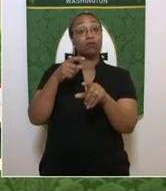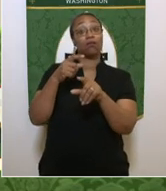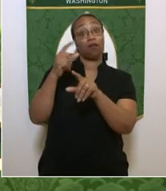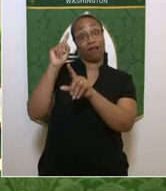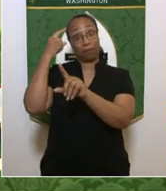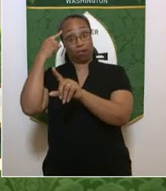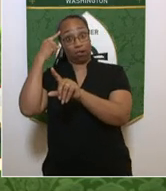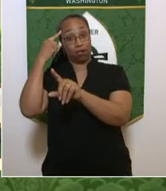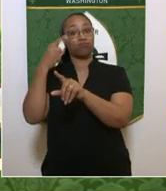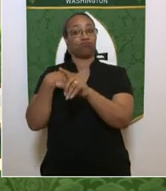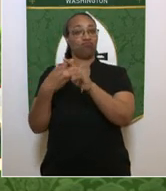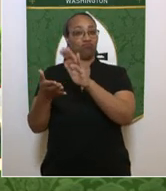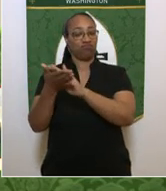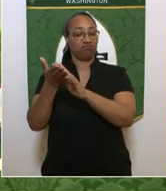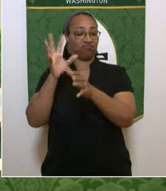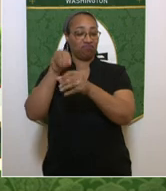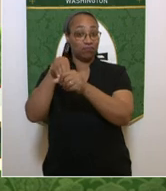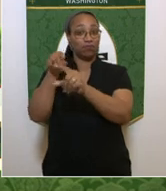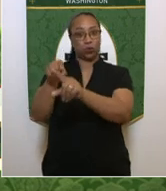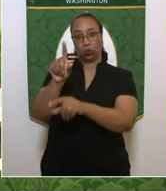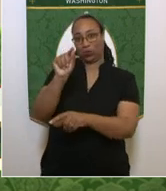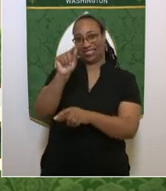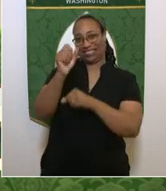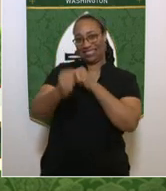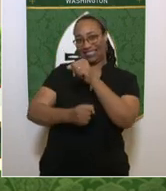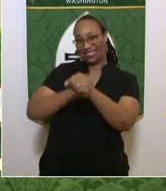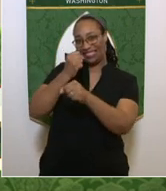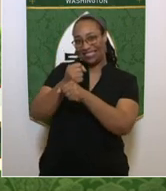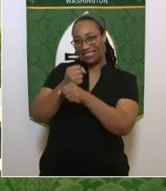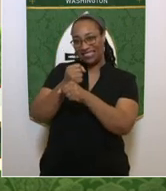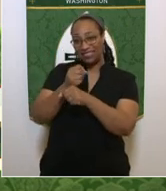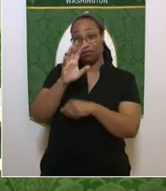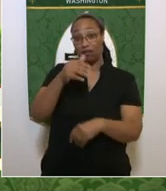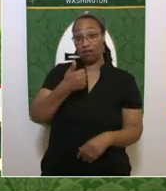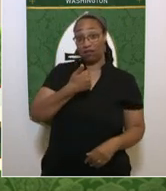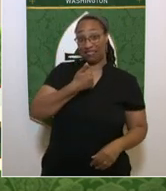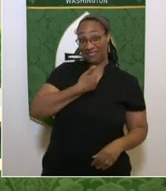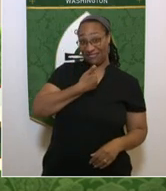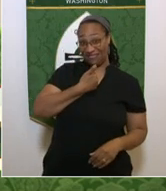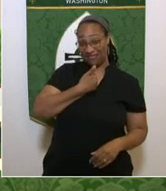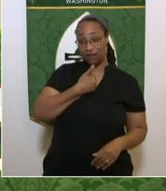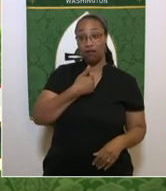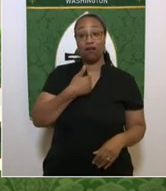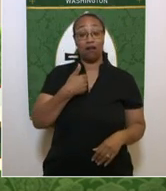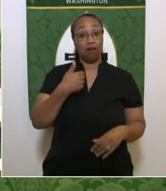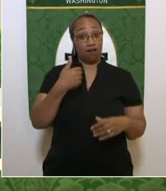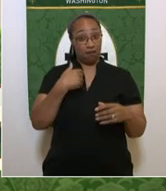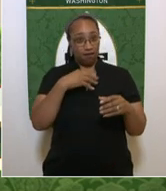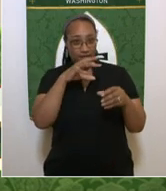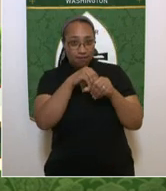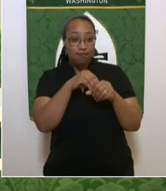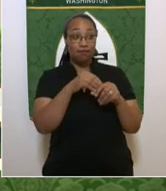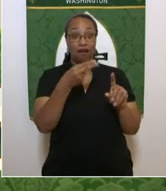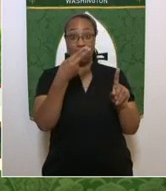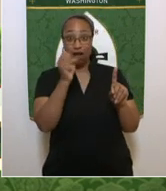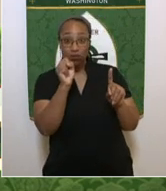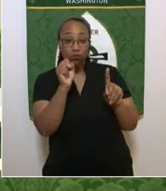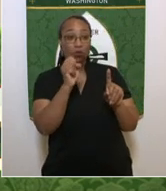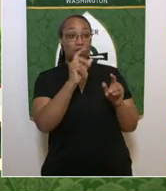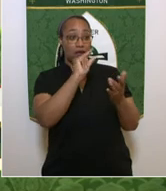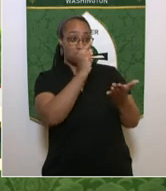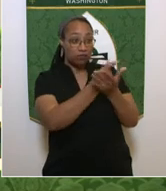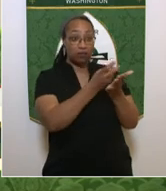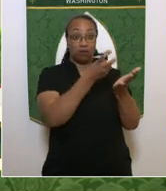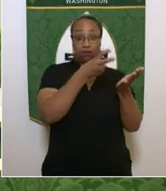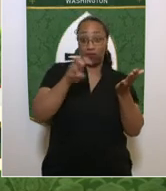D.C., and went on to college, I wasn't quite sure what I would do. I knew the things that I loved, I knew what